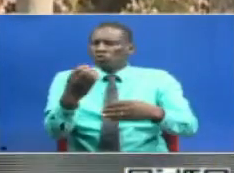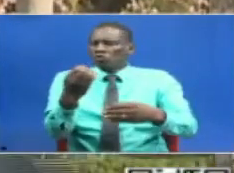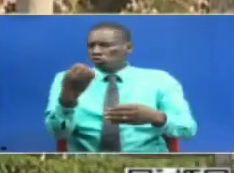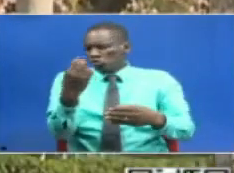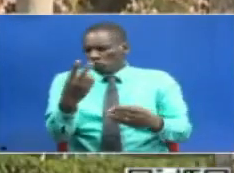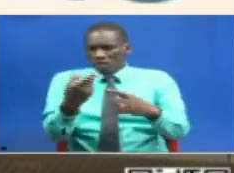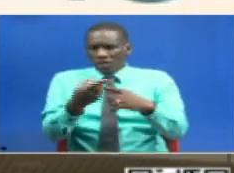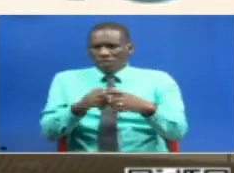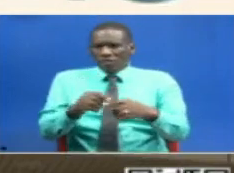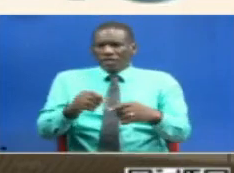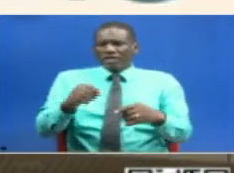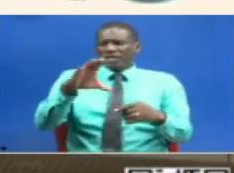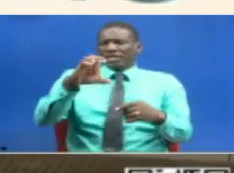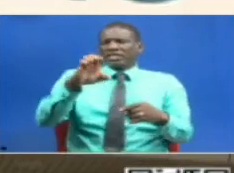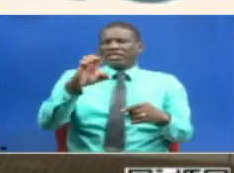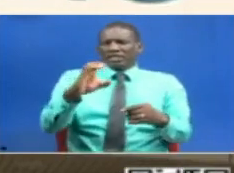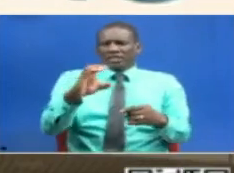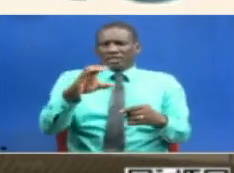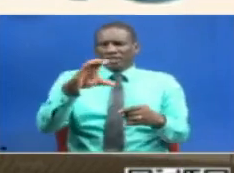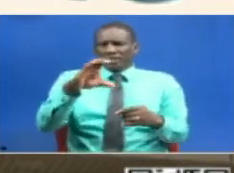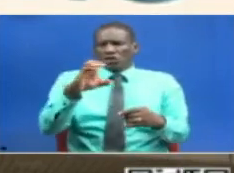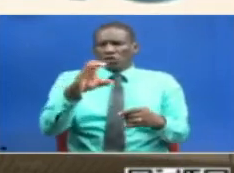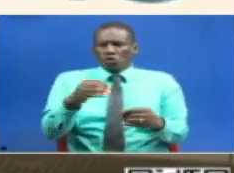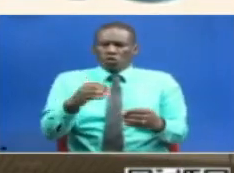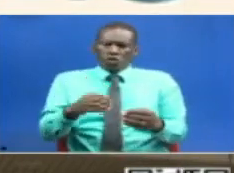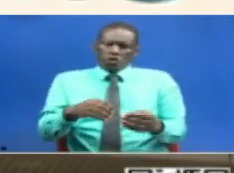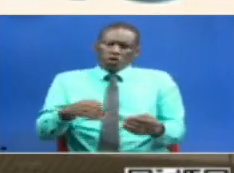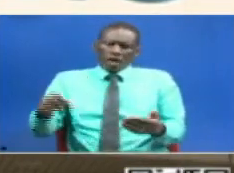chief executive officer commissioned consultants to do